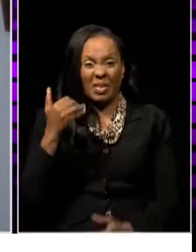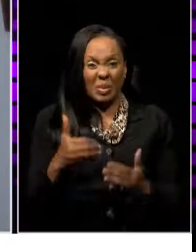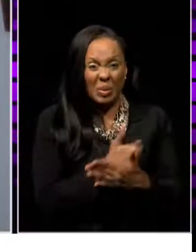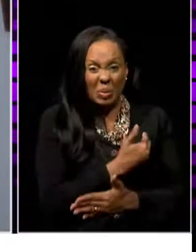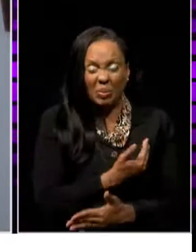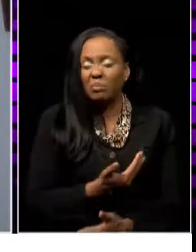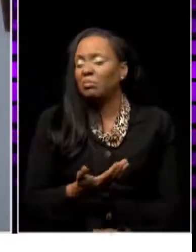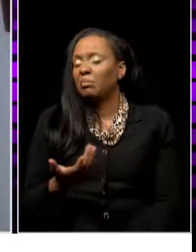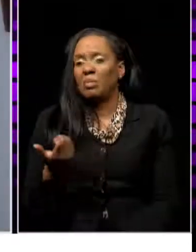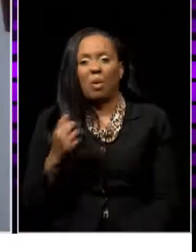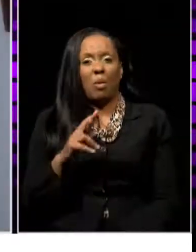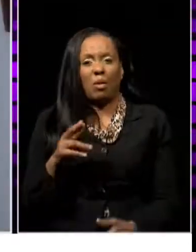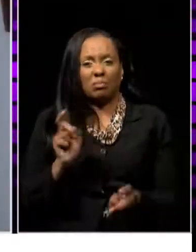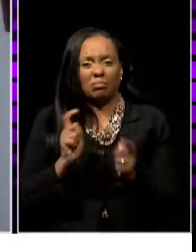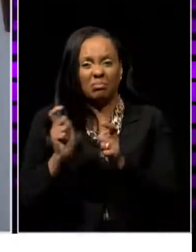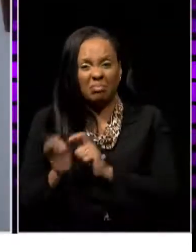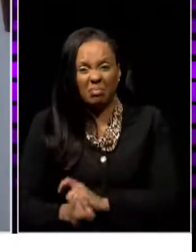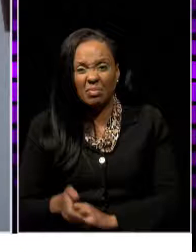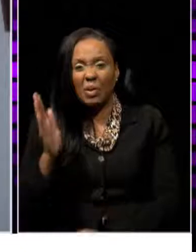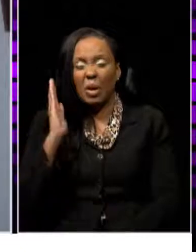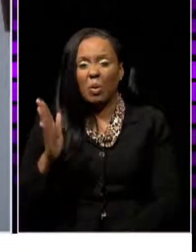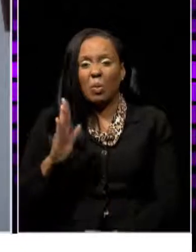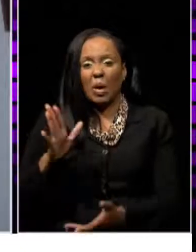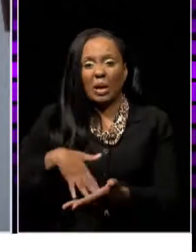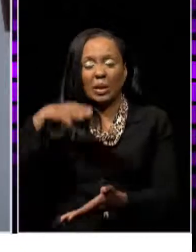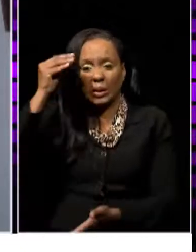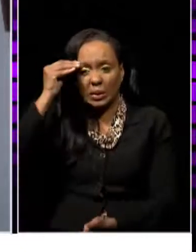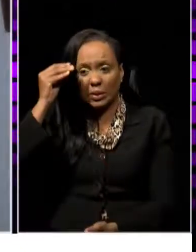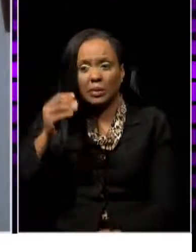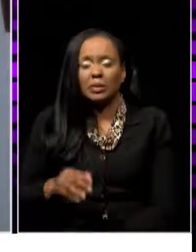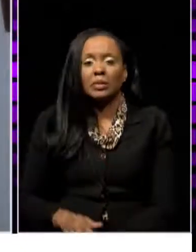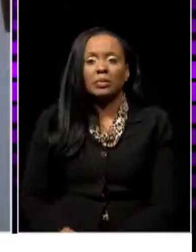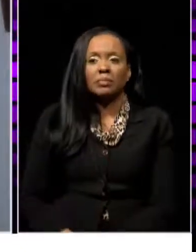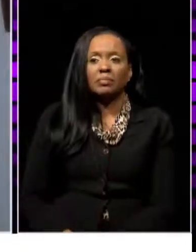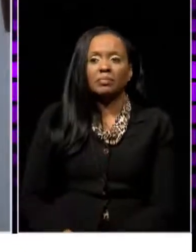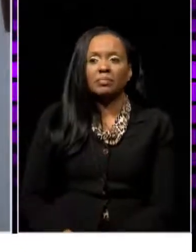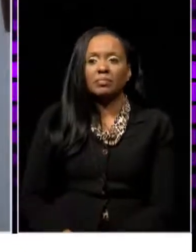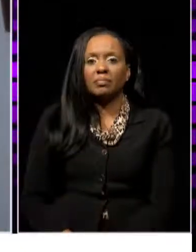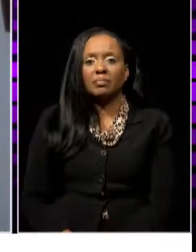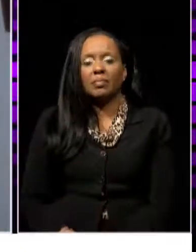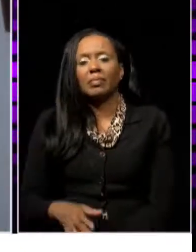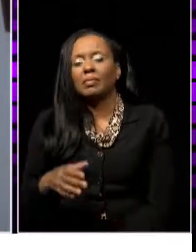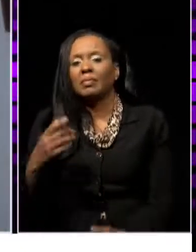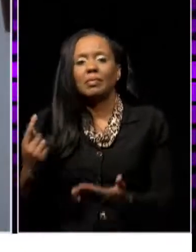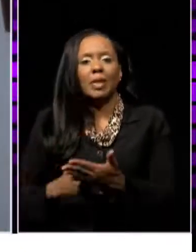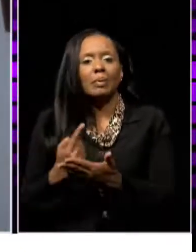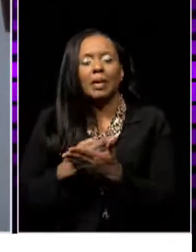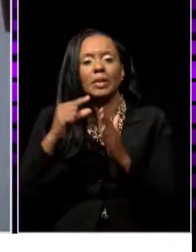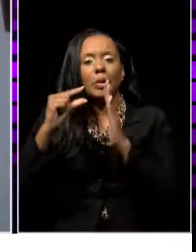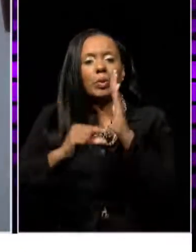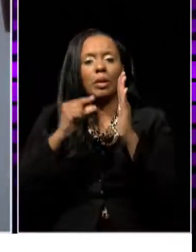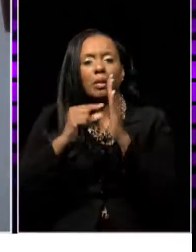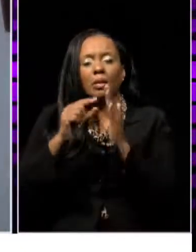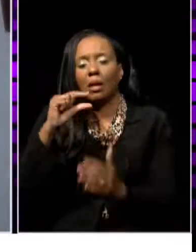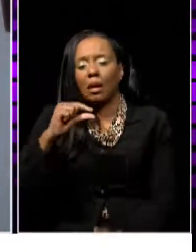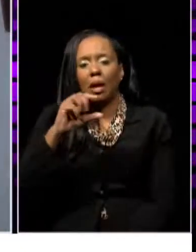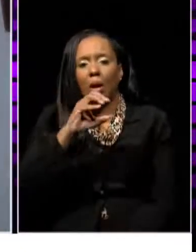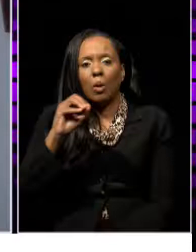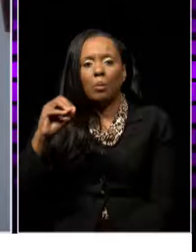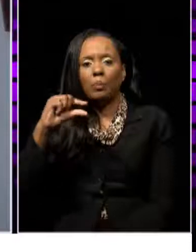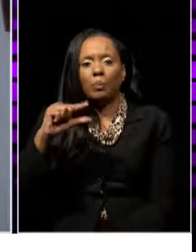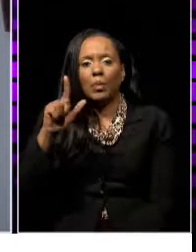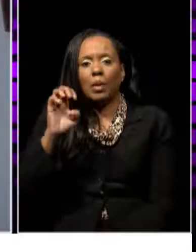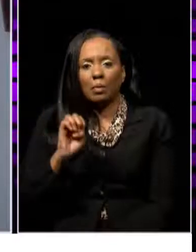new trends. So all the new bells and whistles that Google will come up with, I would always hold a session. If I think it's